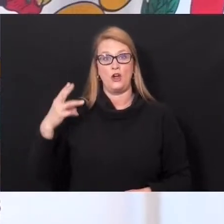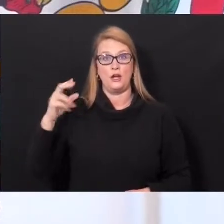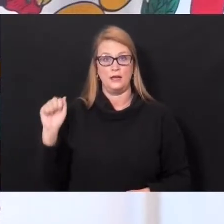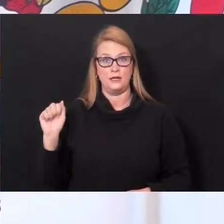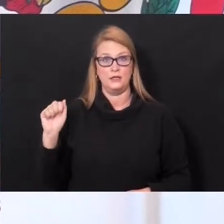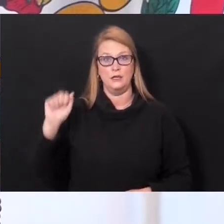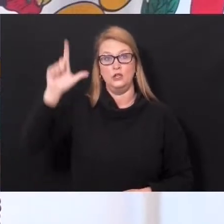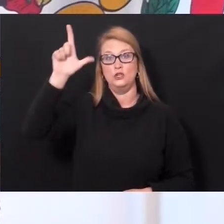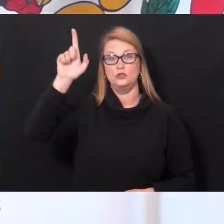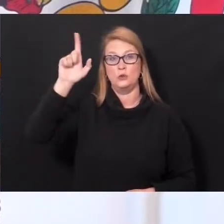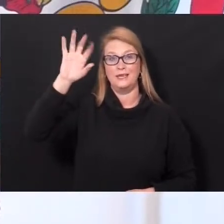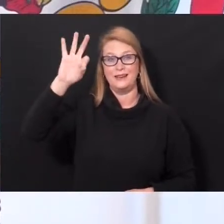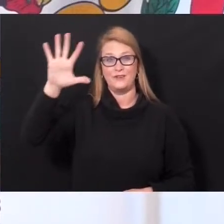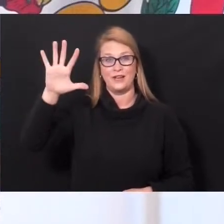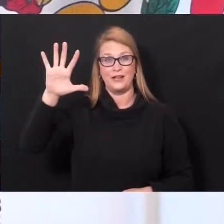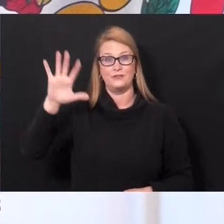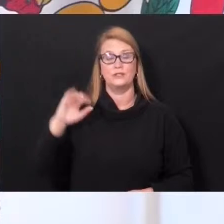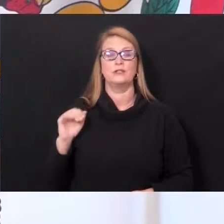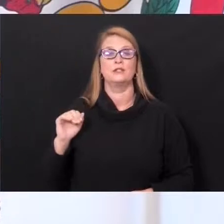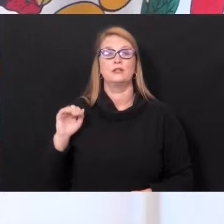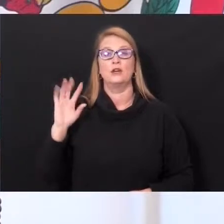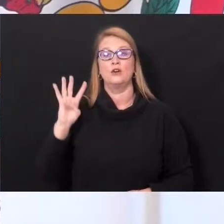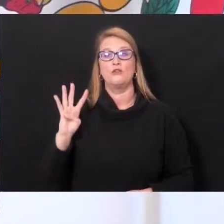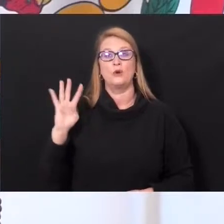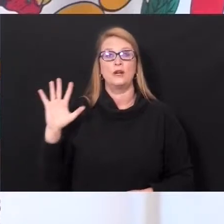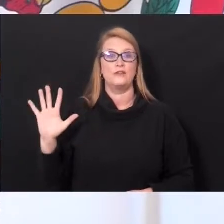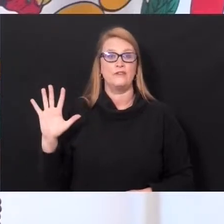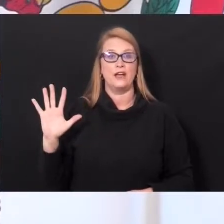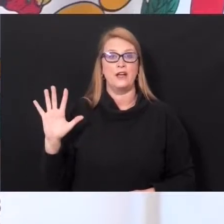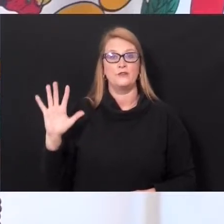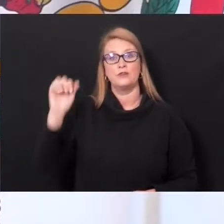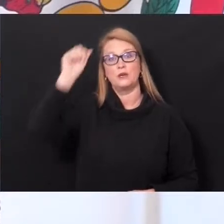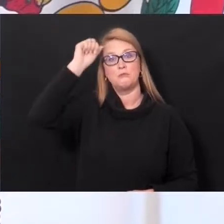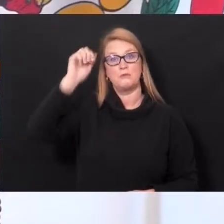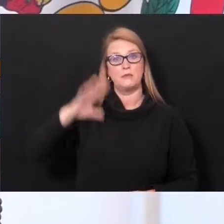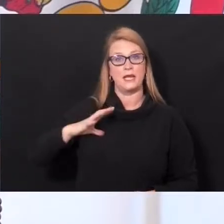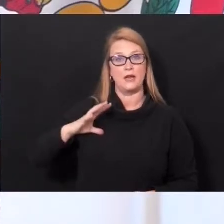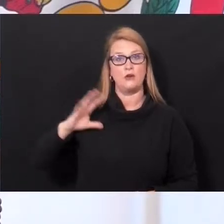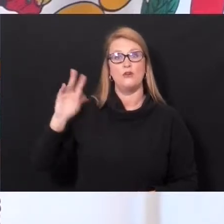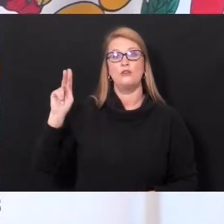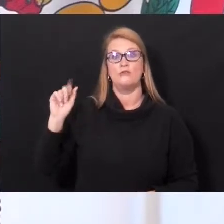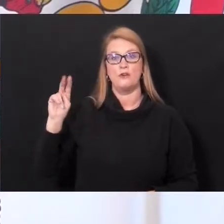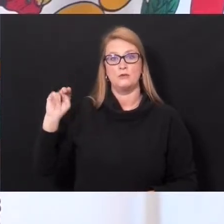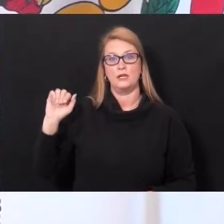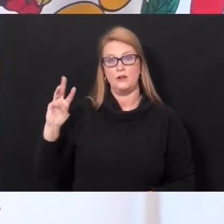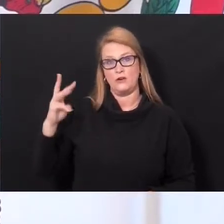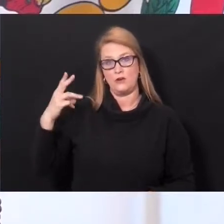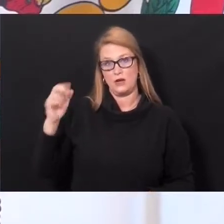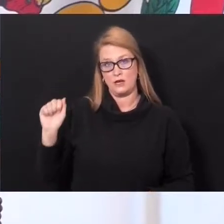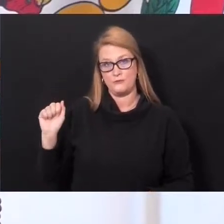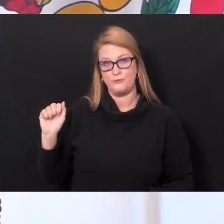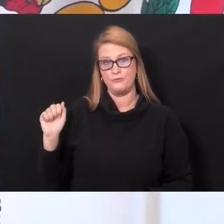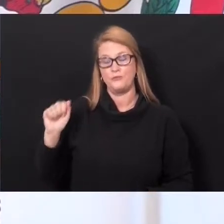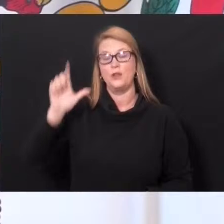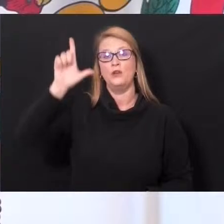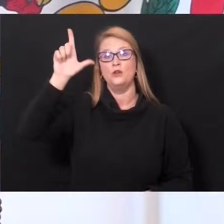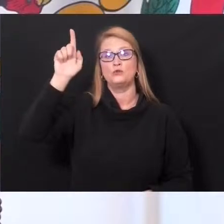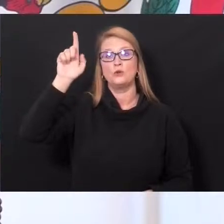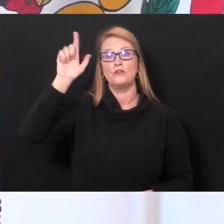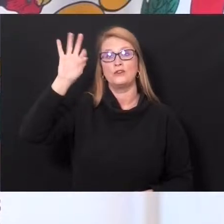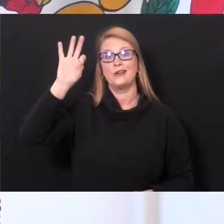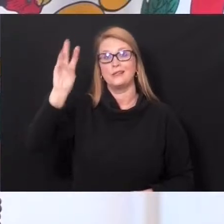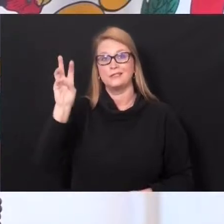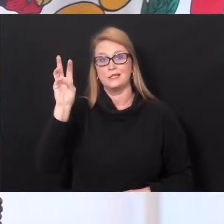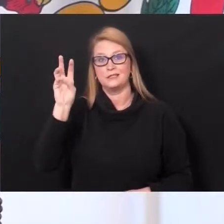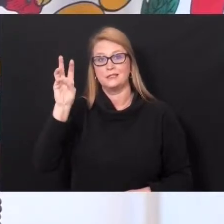21st 195th death, a 45-year-old male from Kanawha County. Our 21st